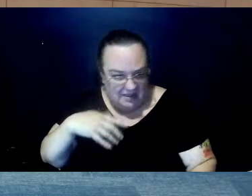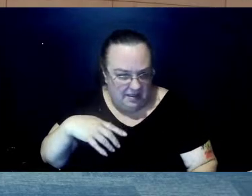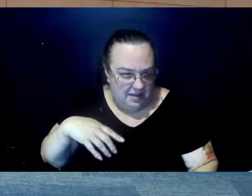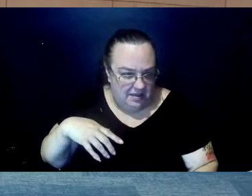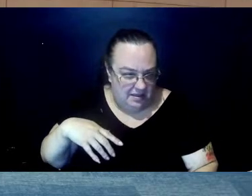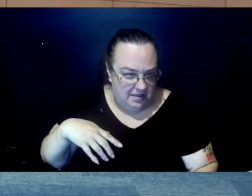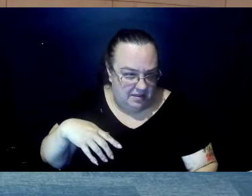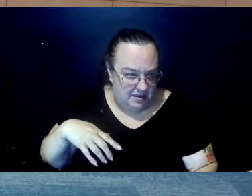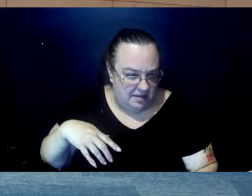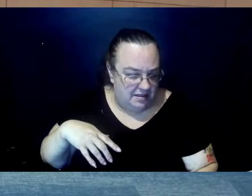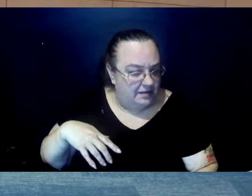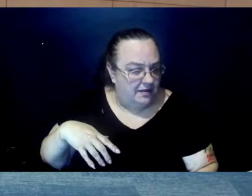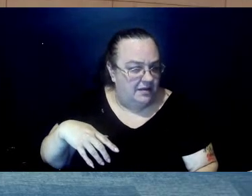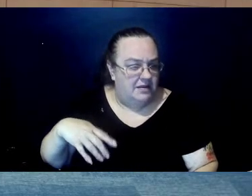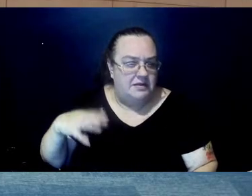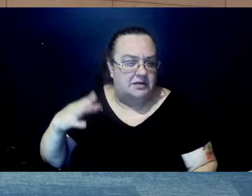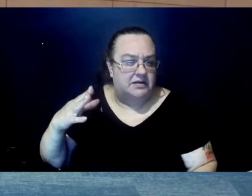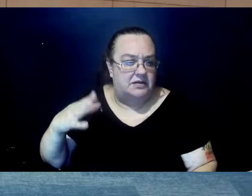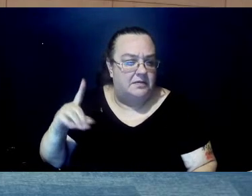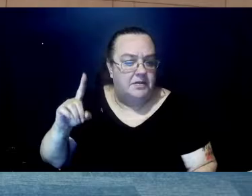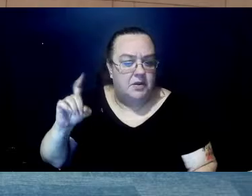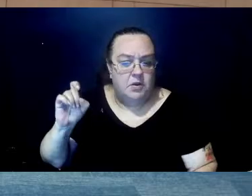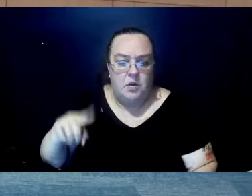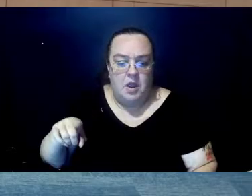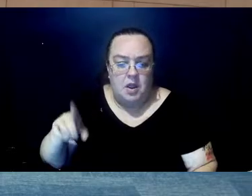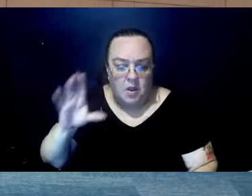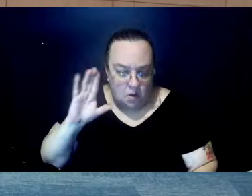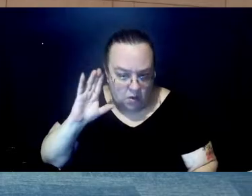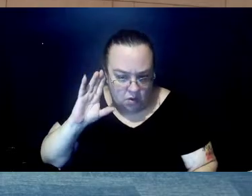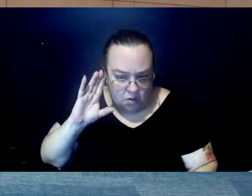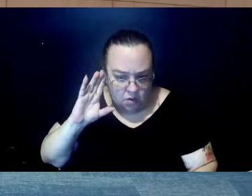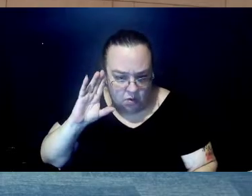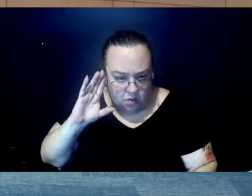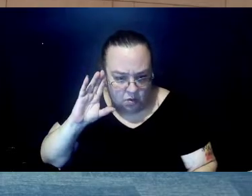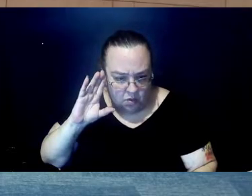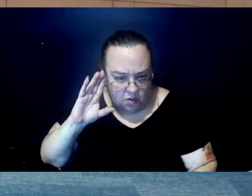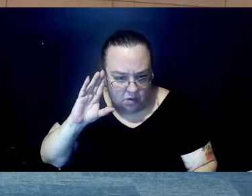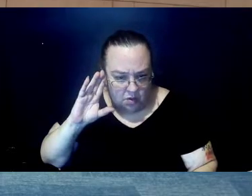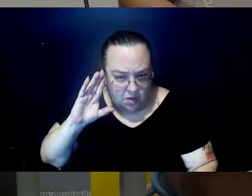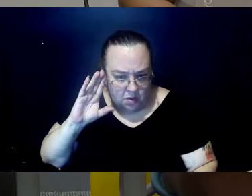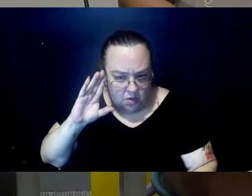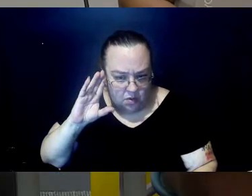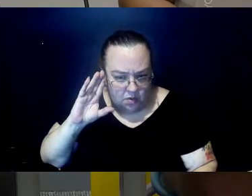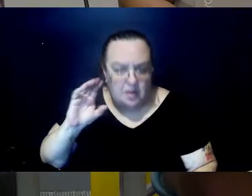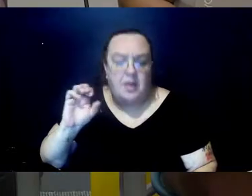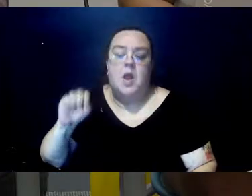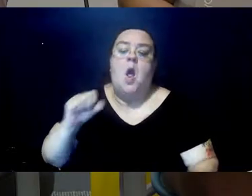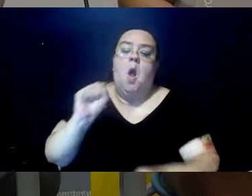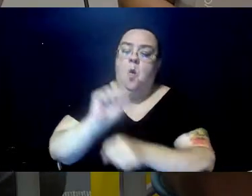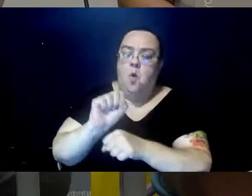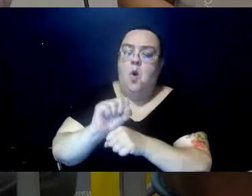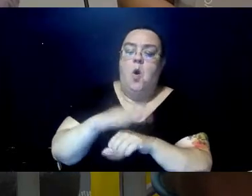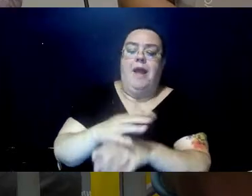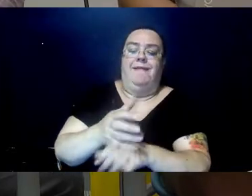calendar yet? Yes, it will. We're working with Home Team 5 on getting that from them,